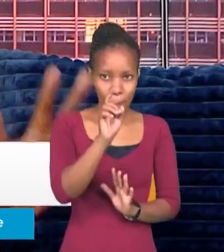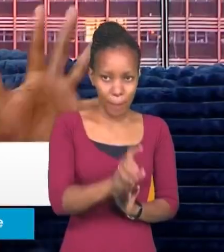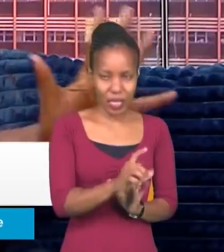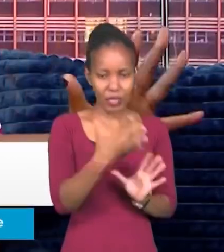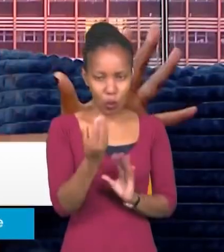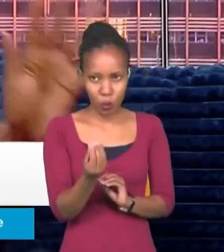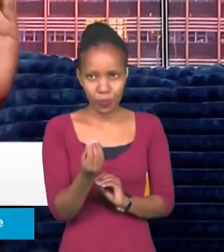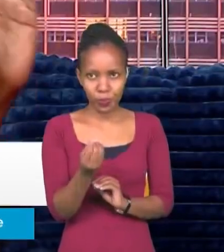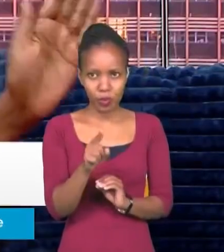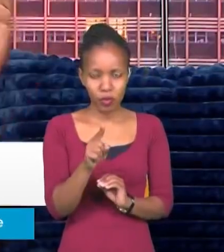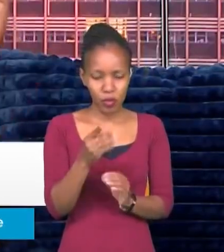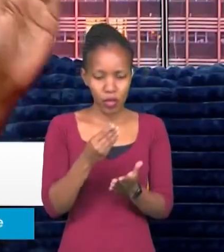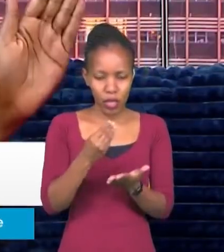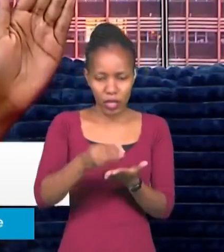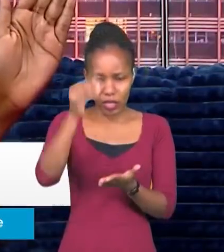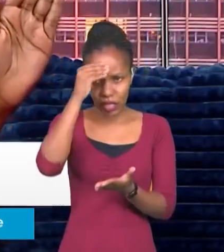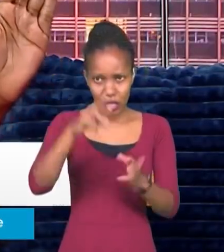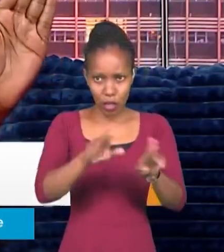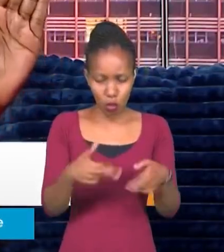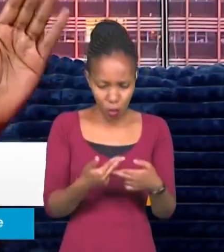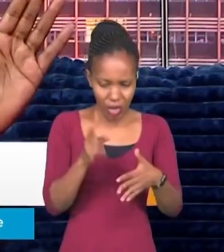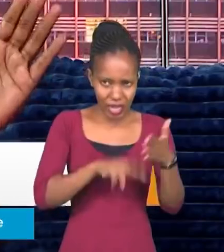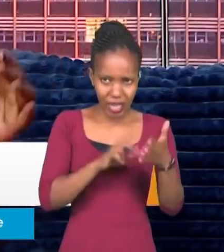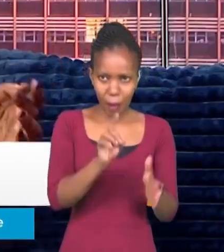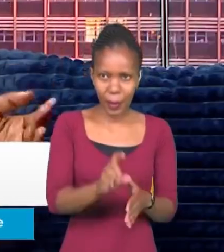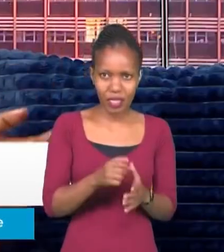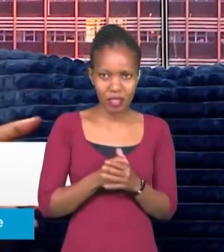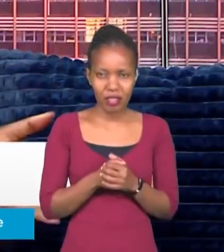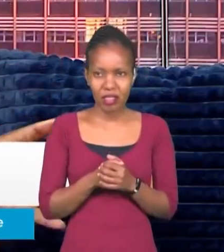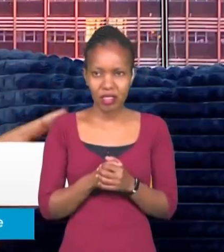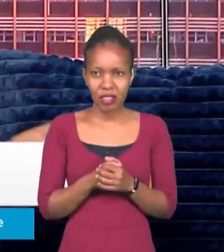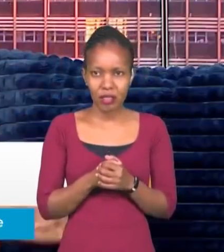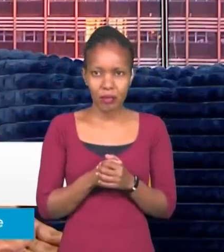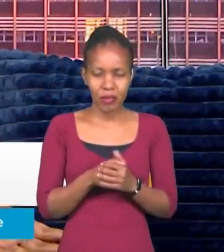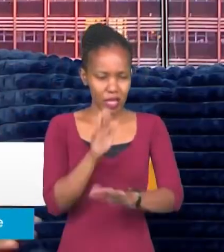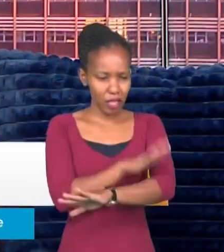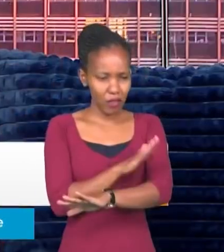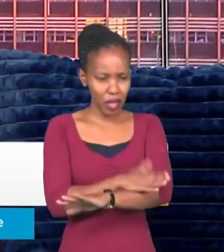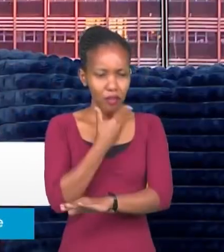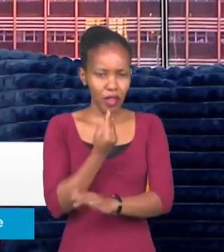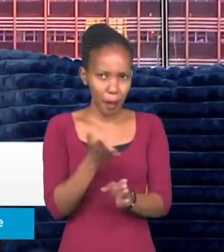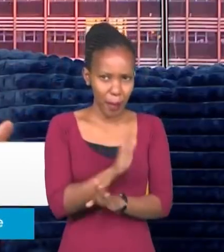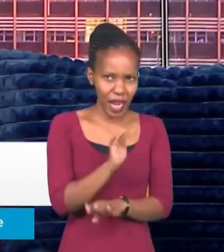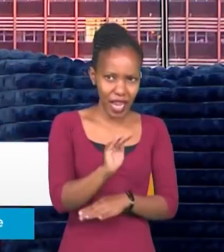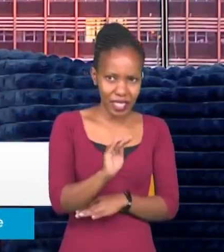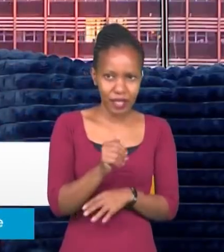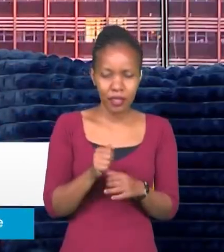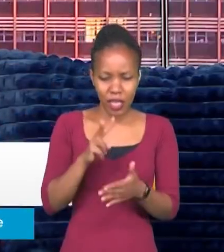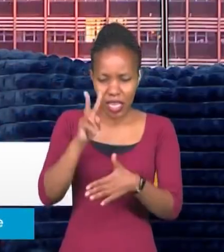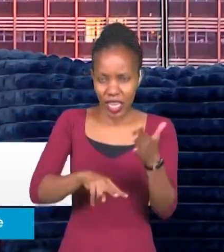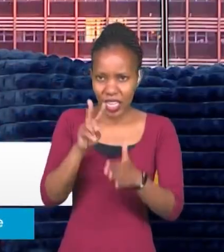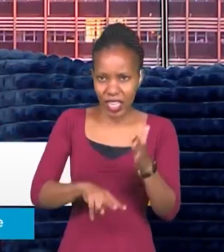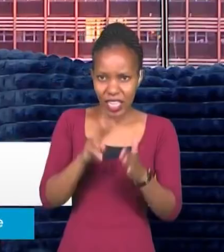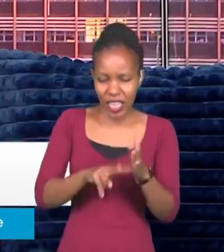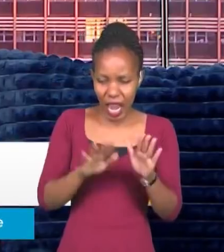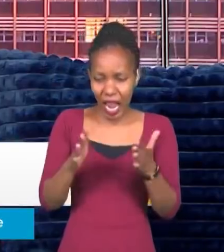that room, the study room. You must read. Yeah. And, in the evening, he would come back and ask you, so how much did you read?